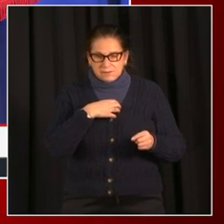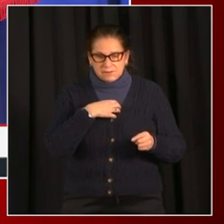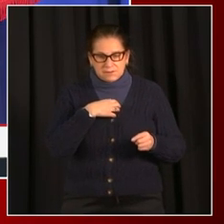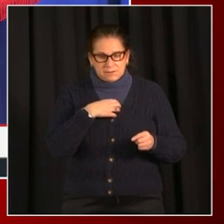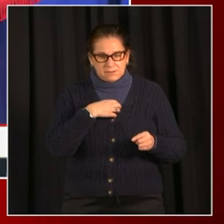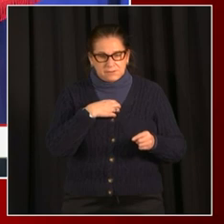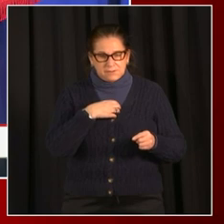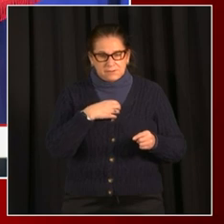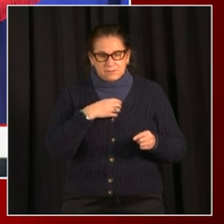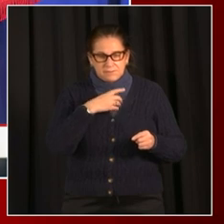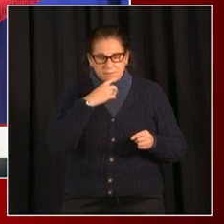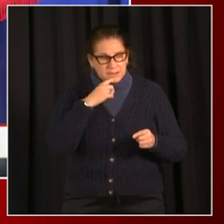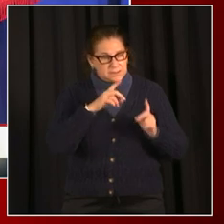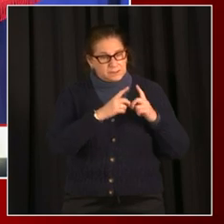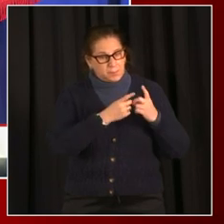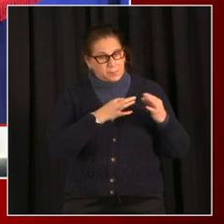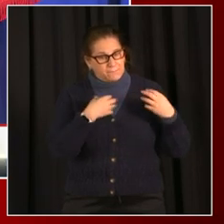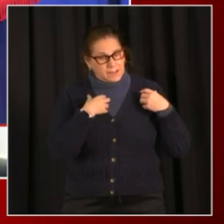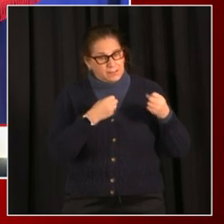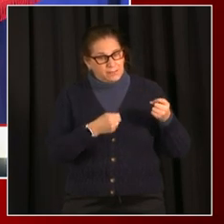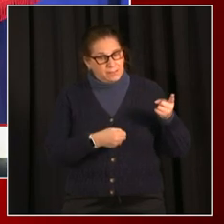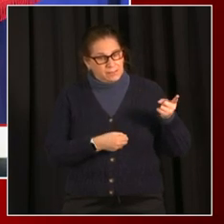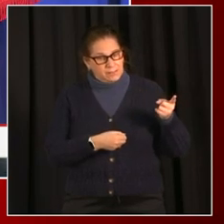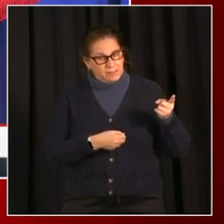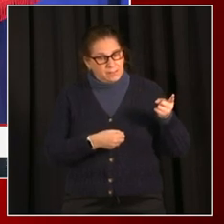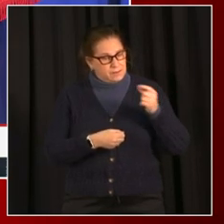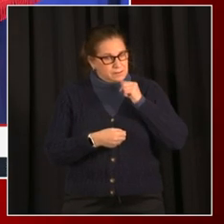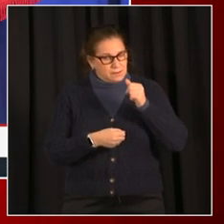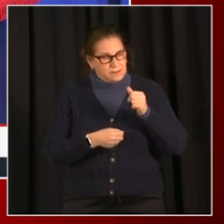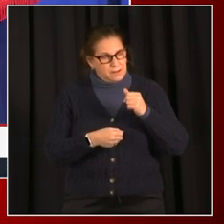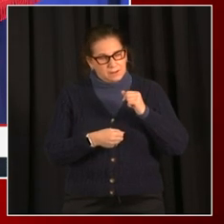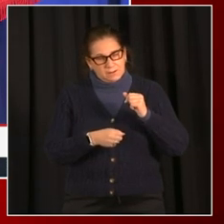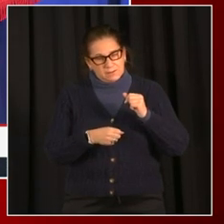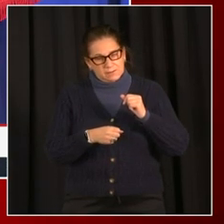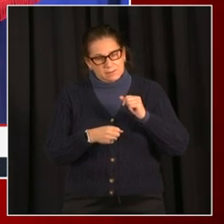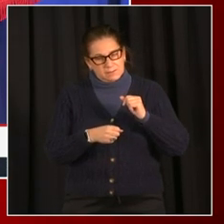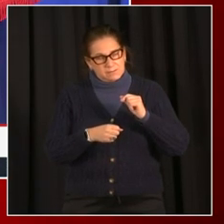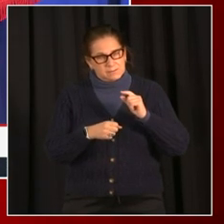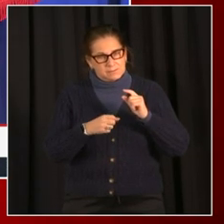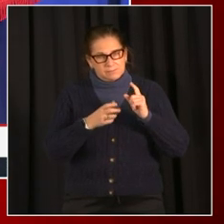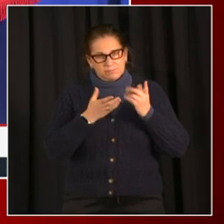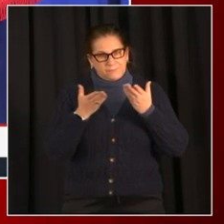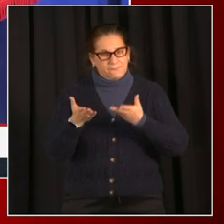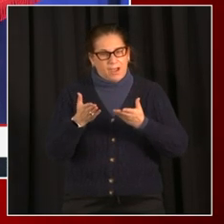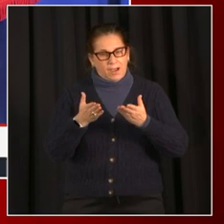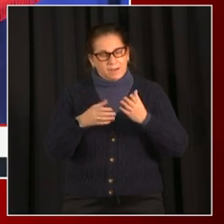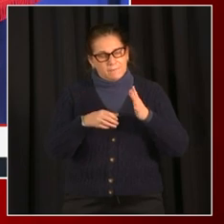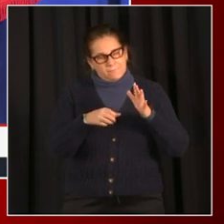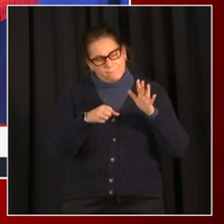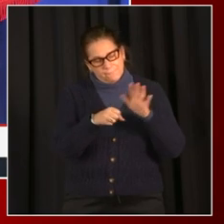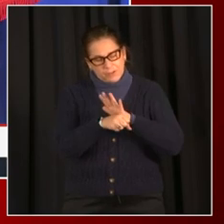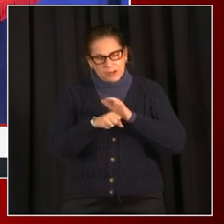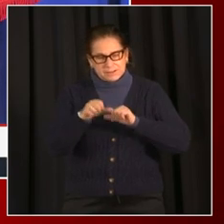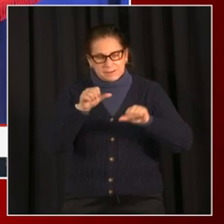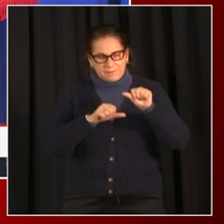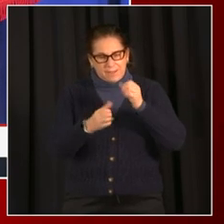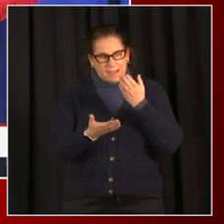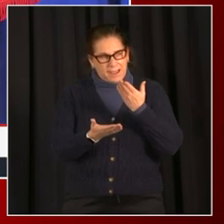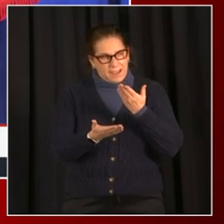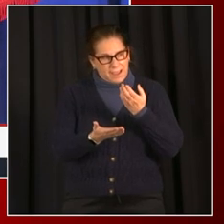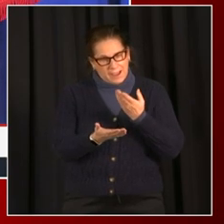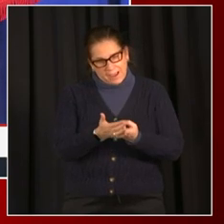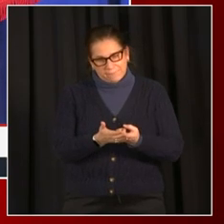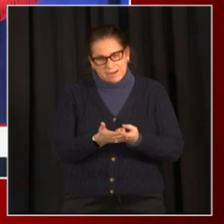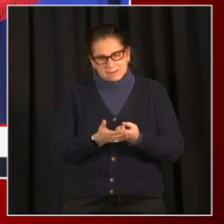or you have not put forth any kind of scientific evidence showing that indoor dining